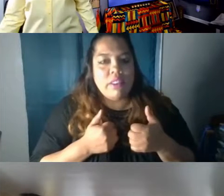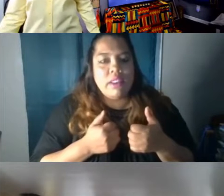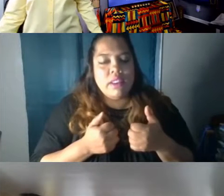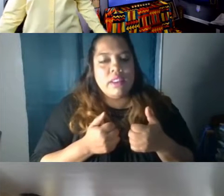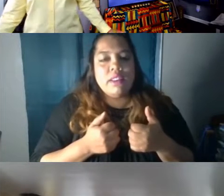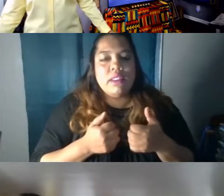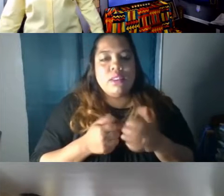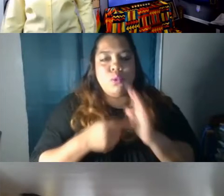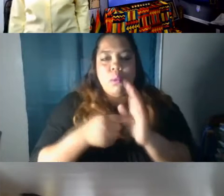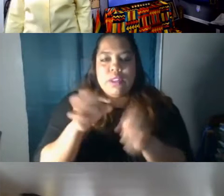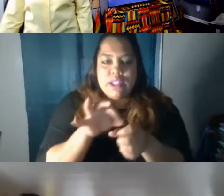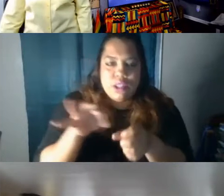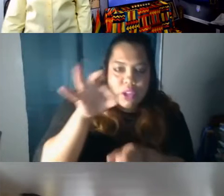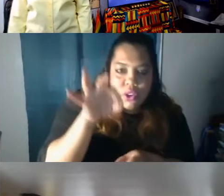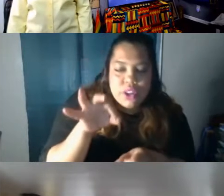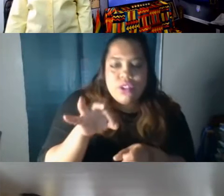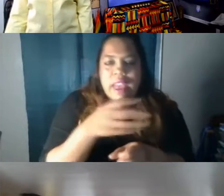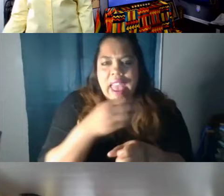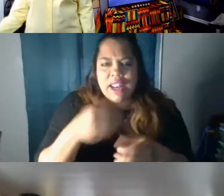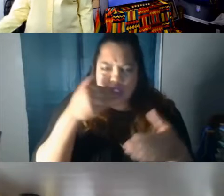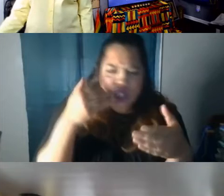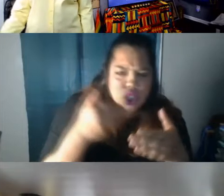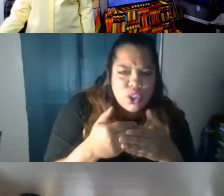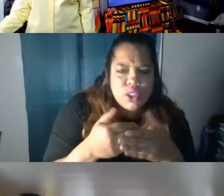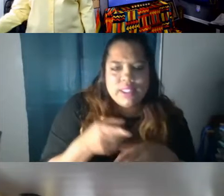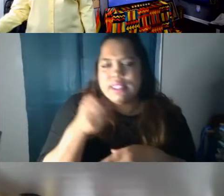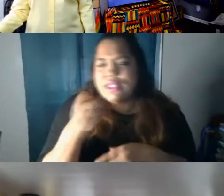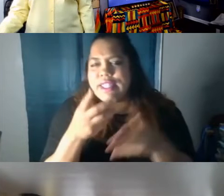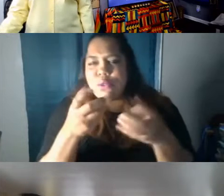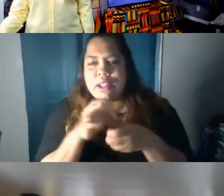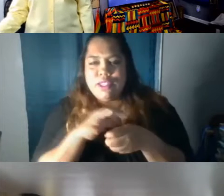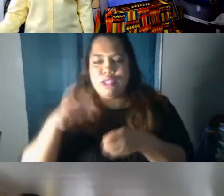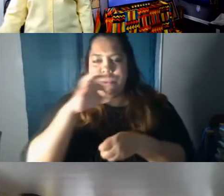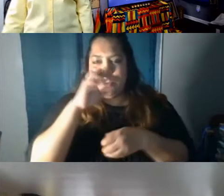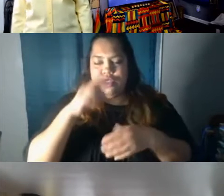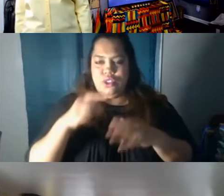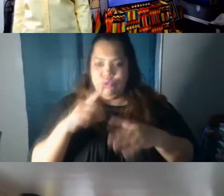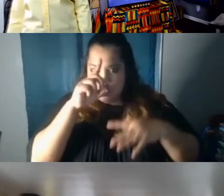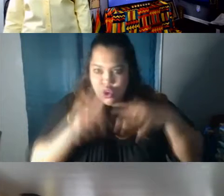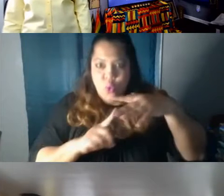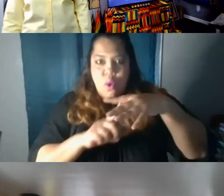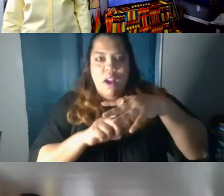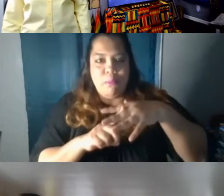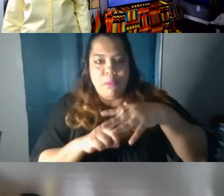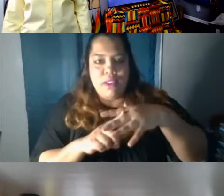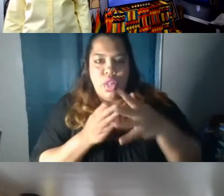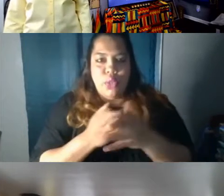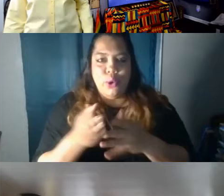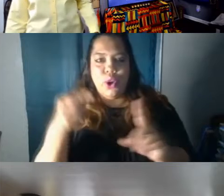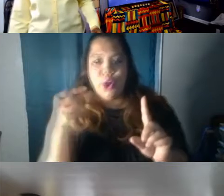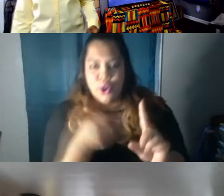this wonderful truth through her. Sue is committed to CSLGB's vision